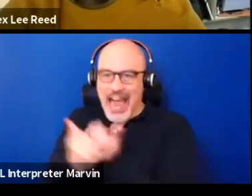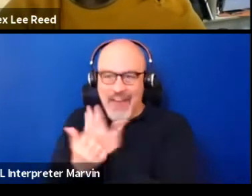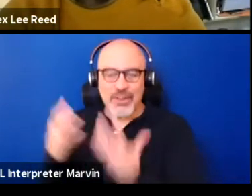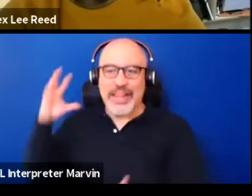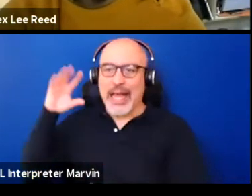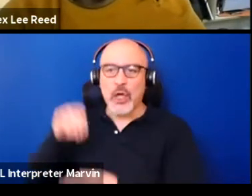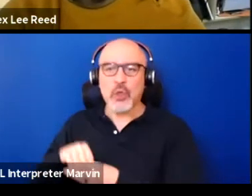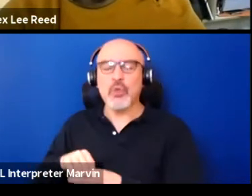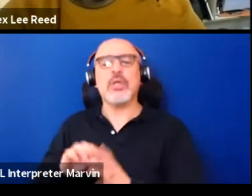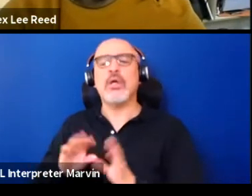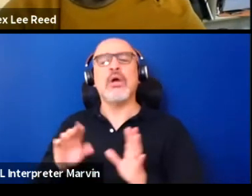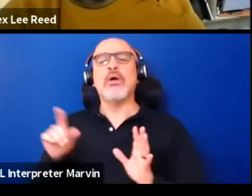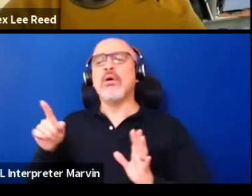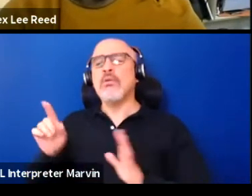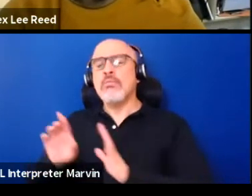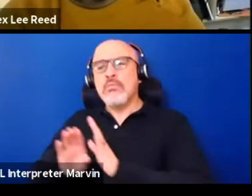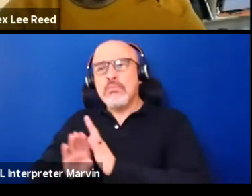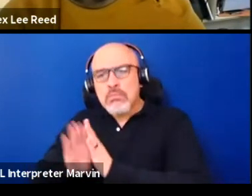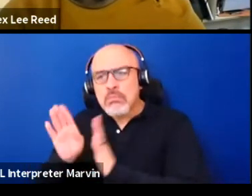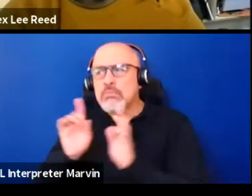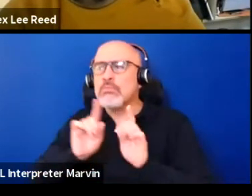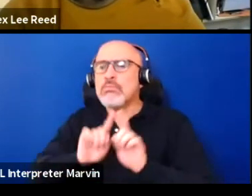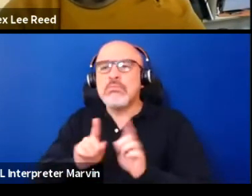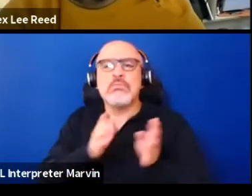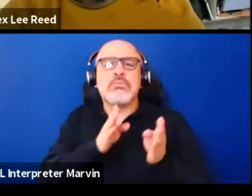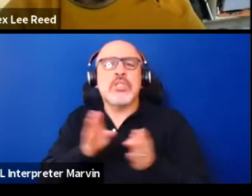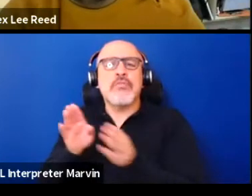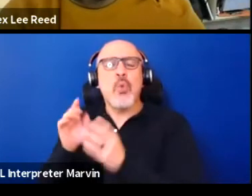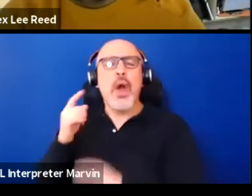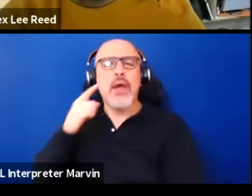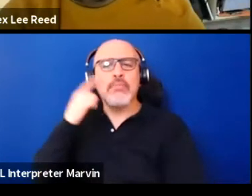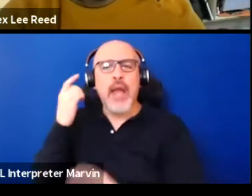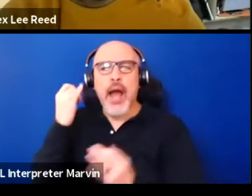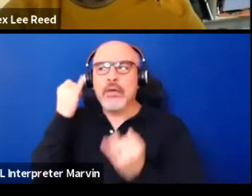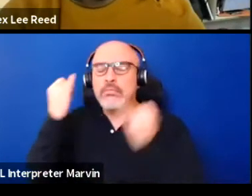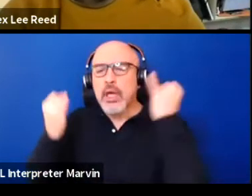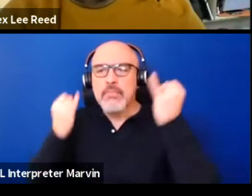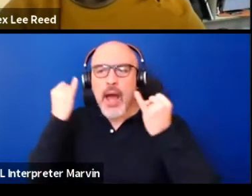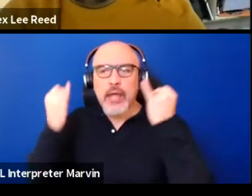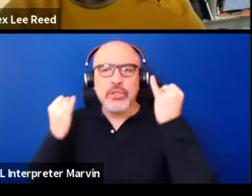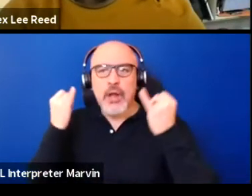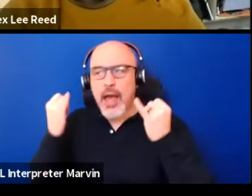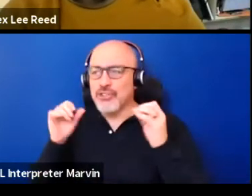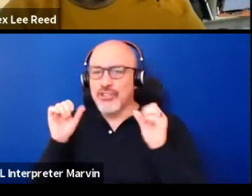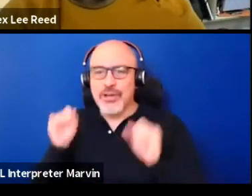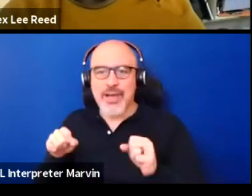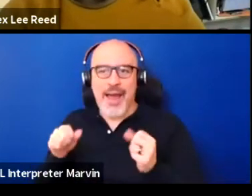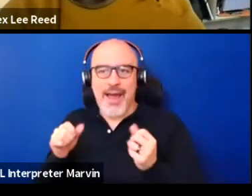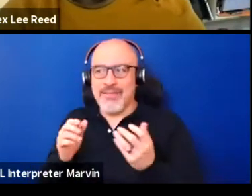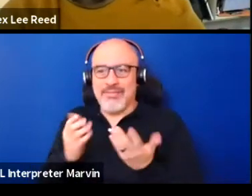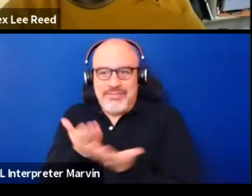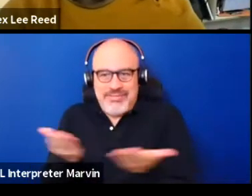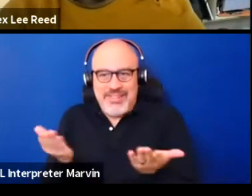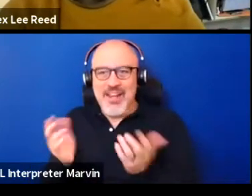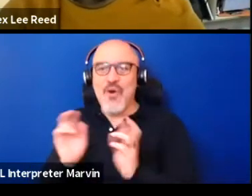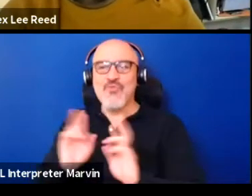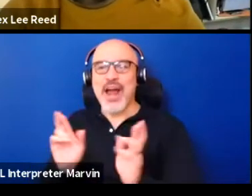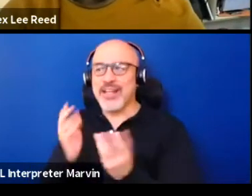can manifest itself in the many ways that the Black imagination has at its disposal. And